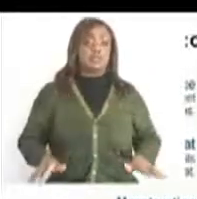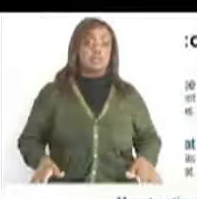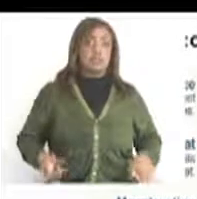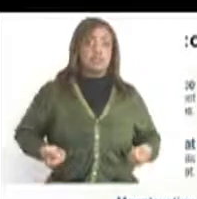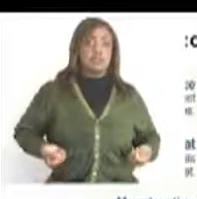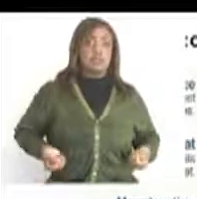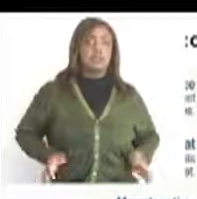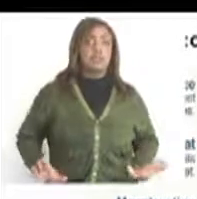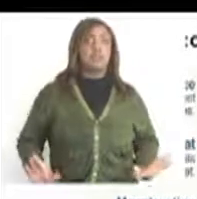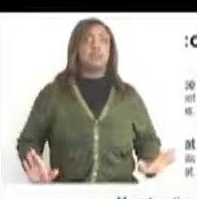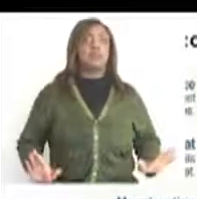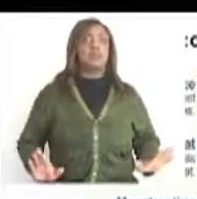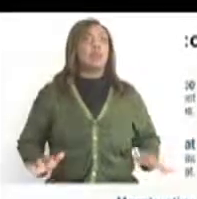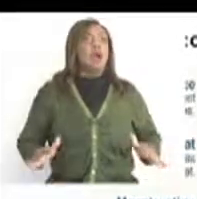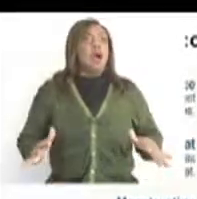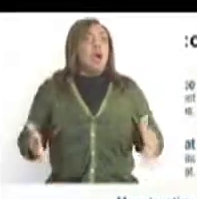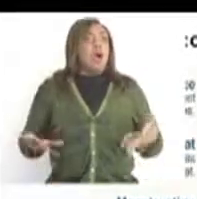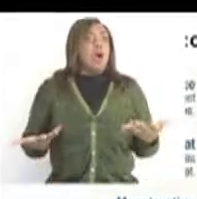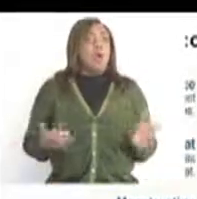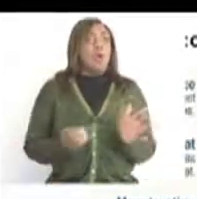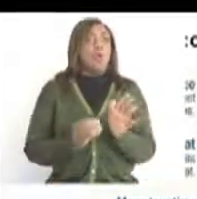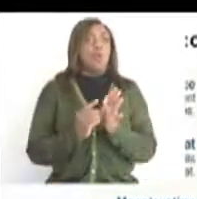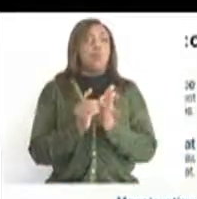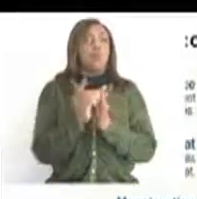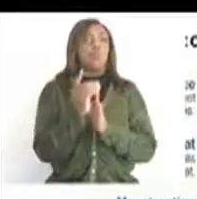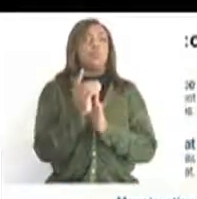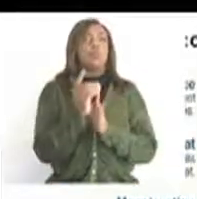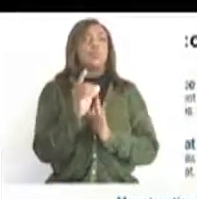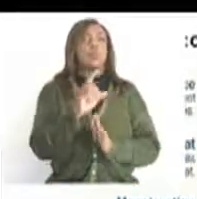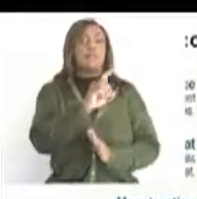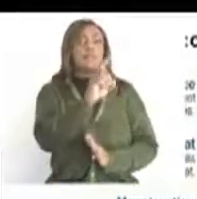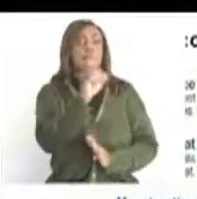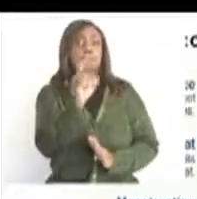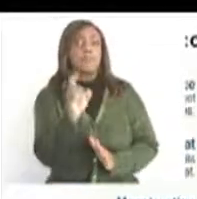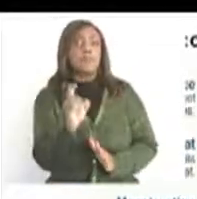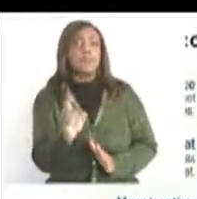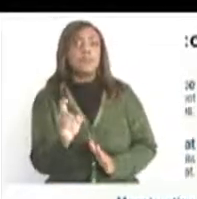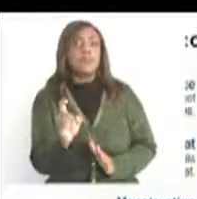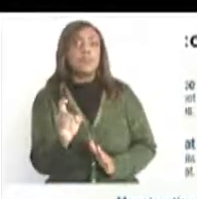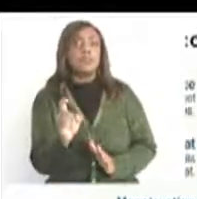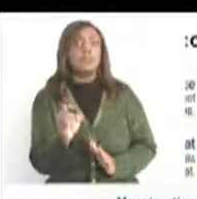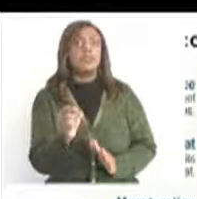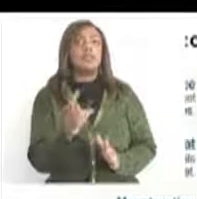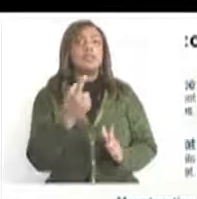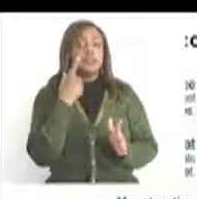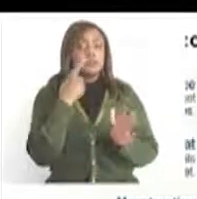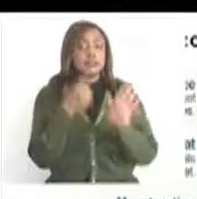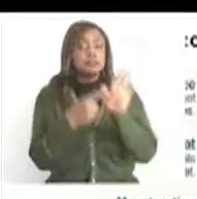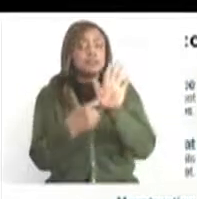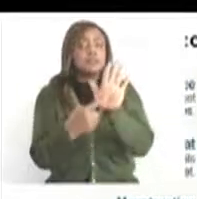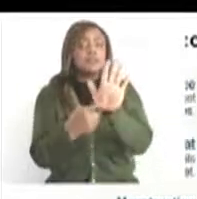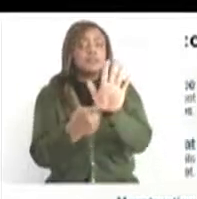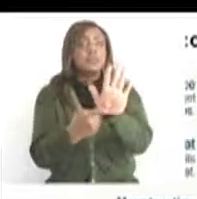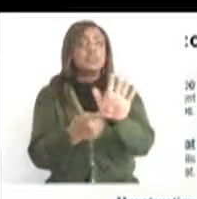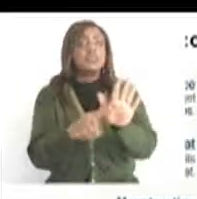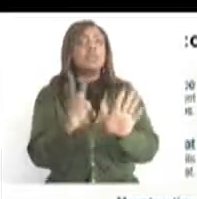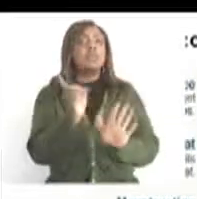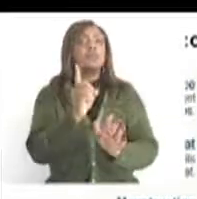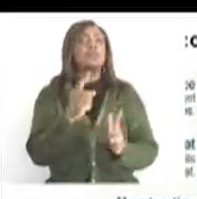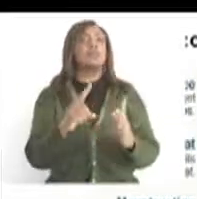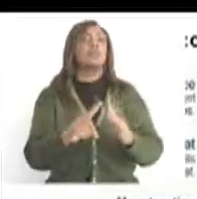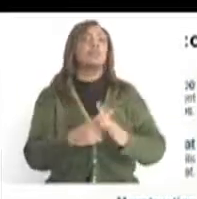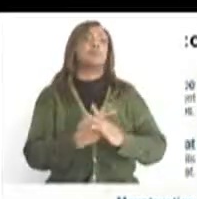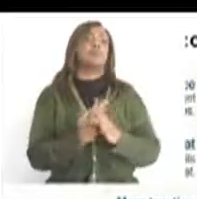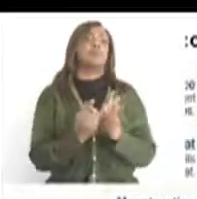me tell you, competences are the questions. When we give you competences, we are giving you the possible questions that